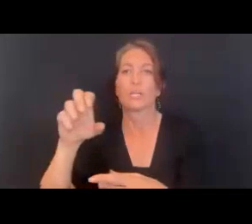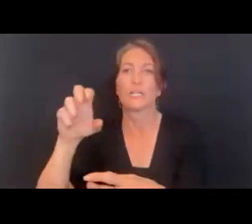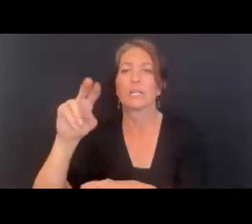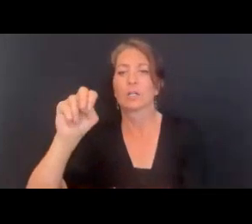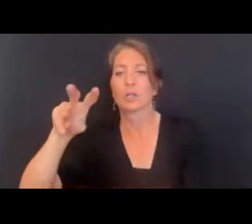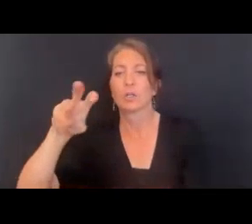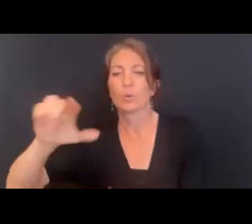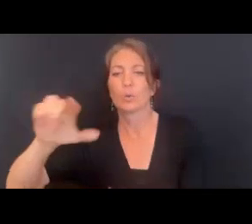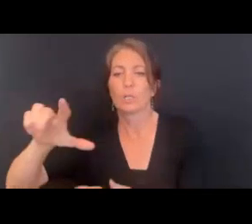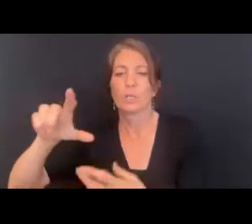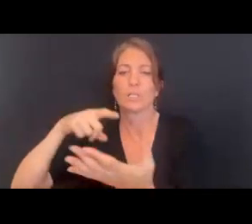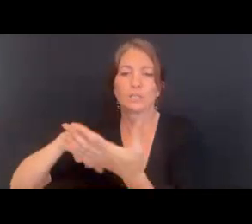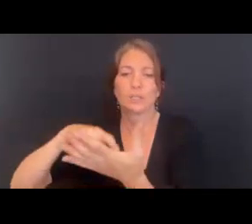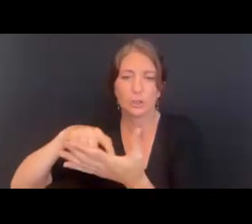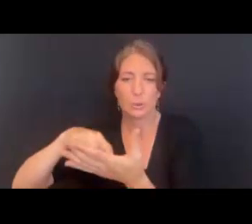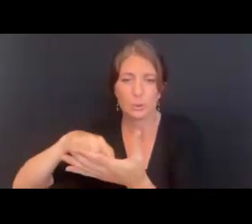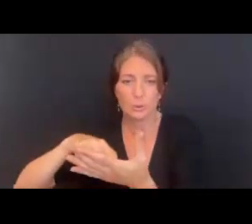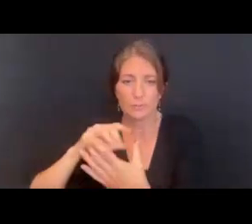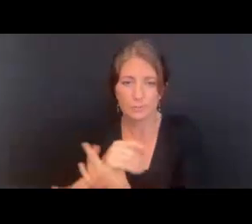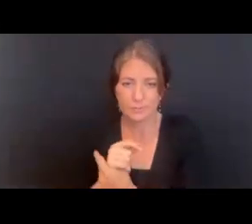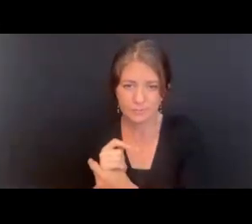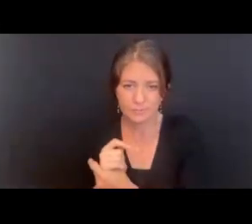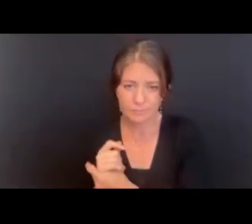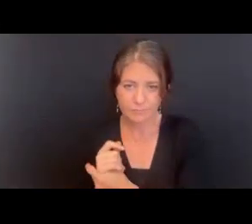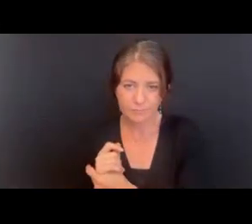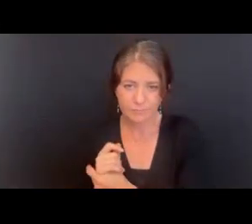manager will contact the individual to complete a short survey.